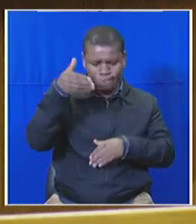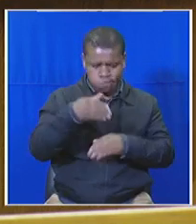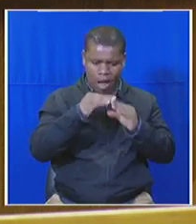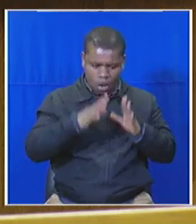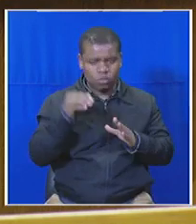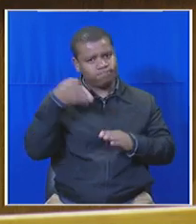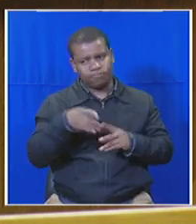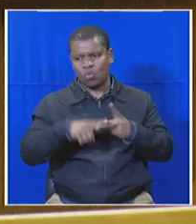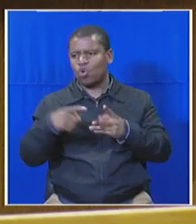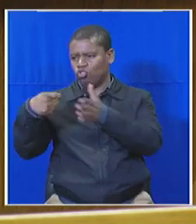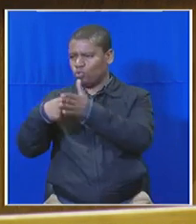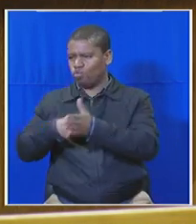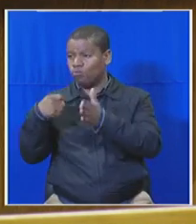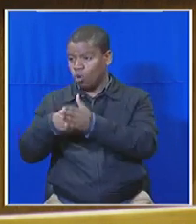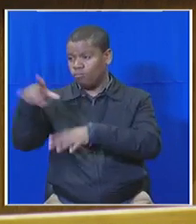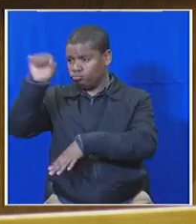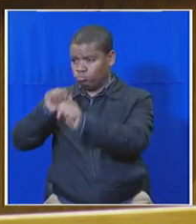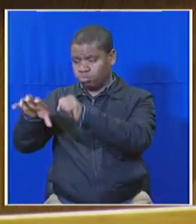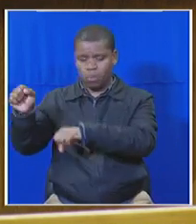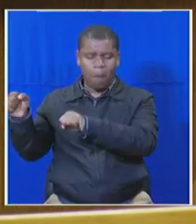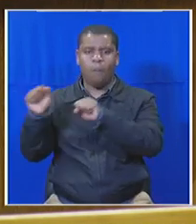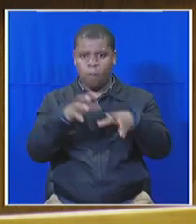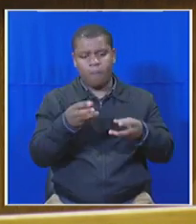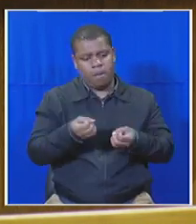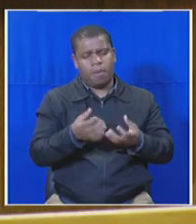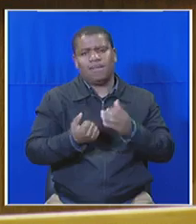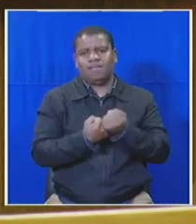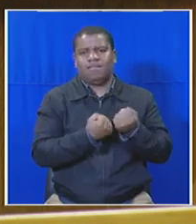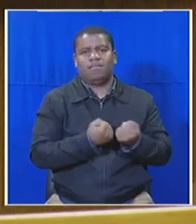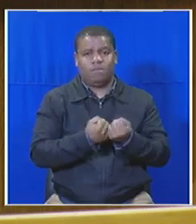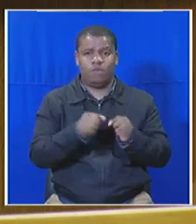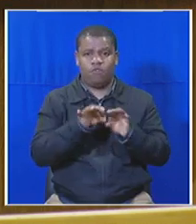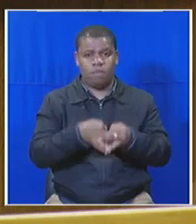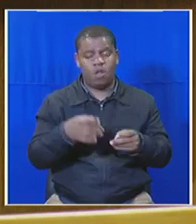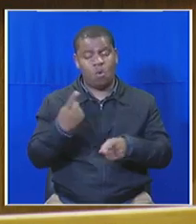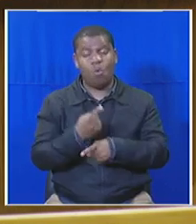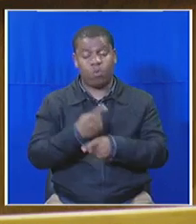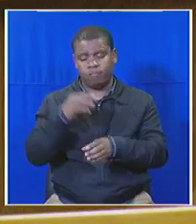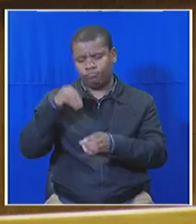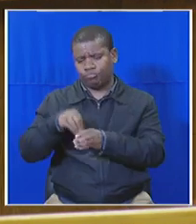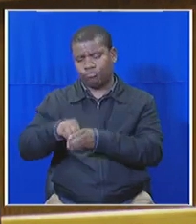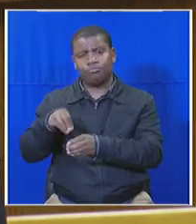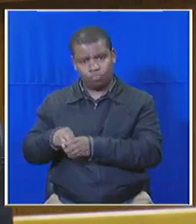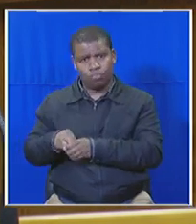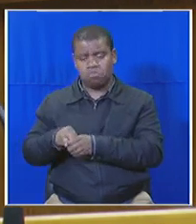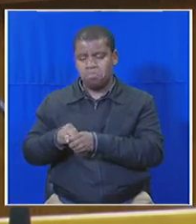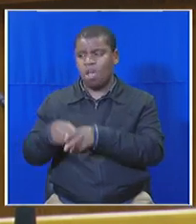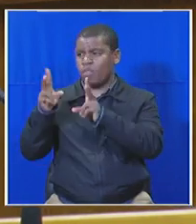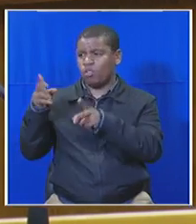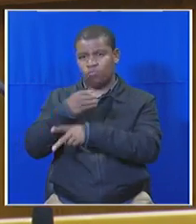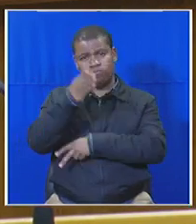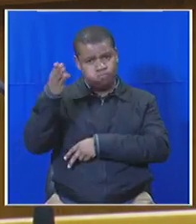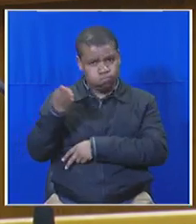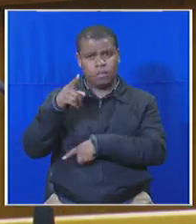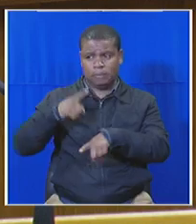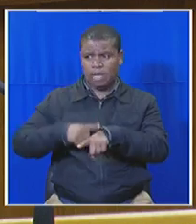and the house. As a son of Africa, he had a passion for wildlife and eagerly immersed himself in the serenity of nature whenever he could